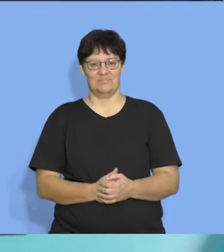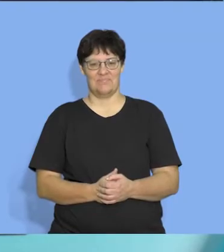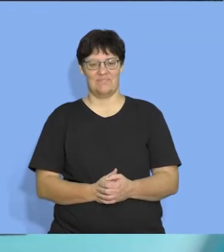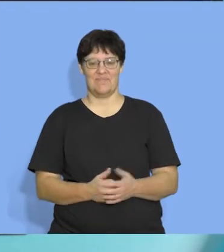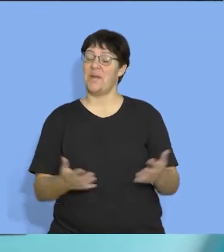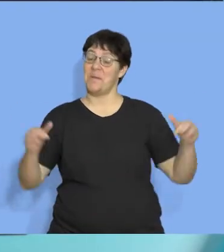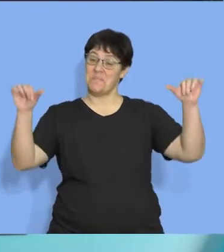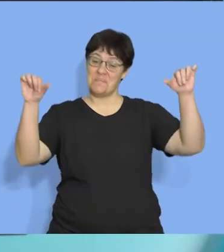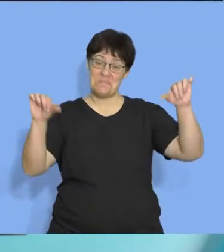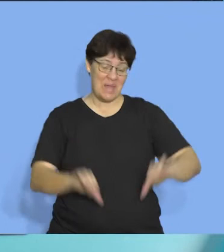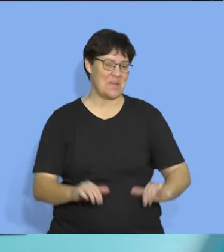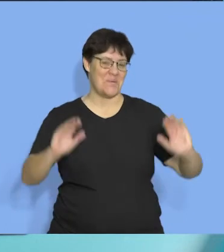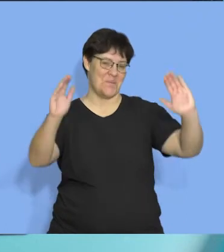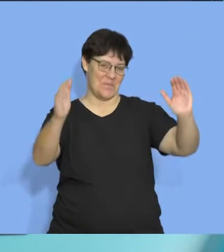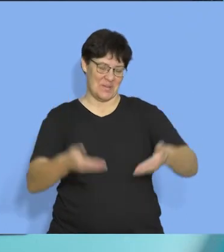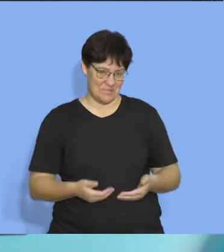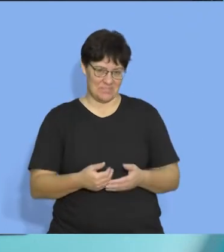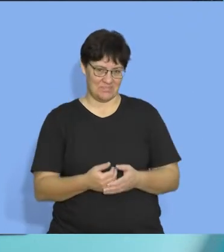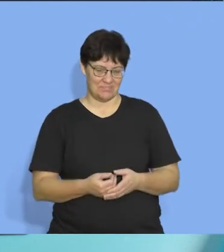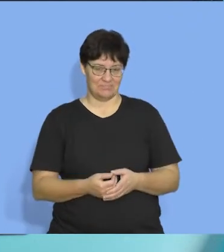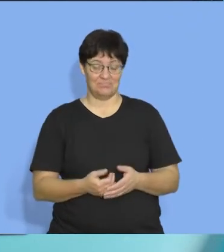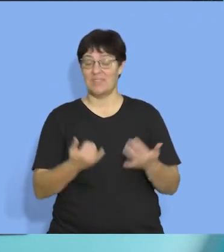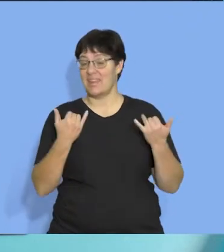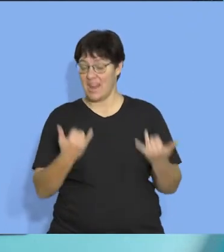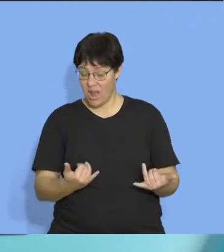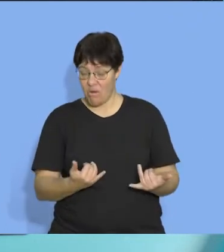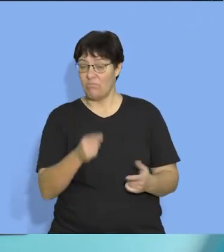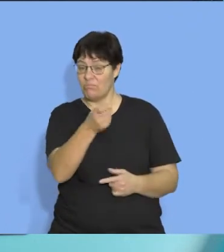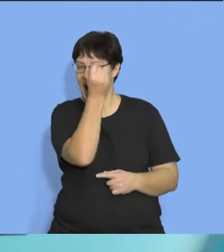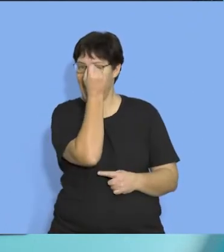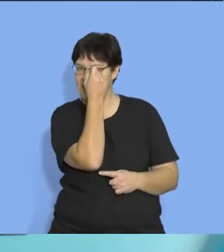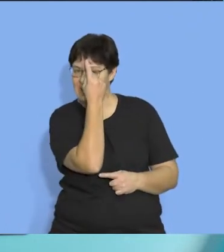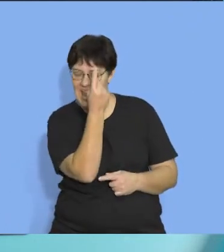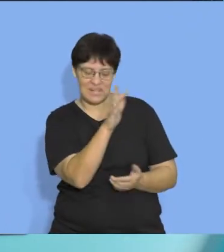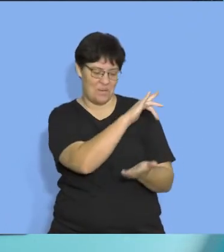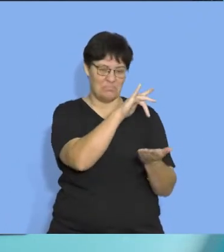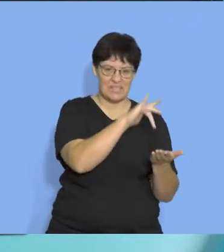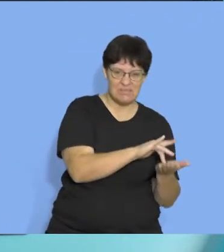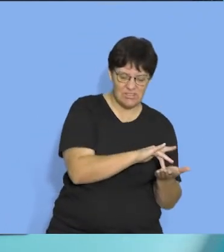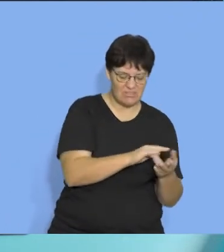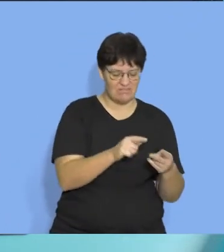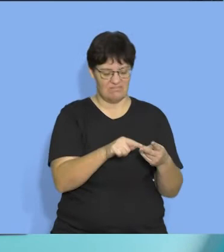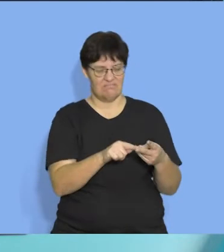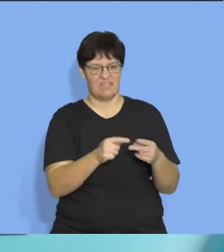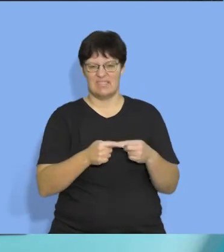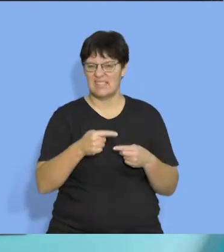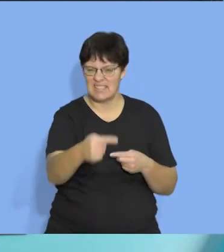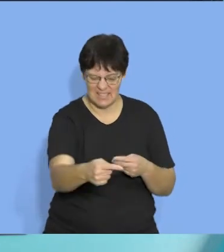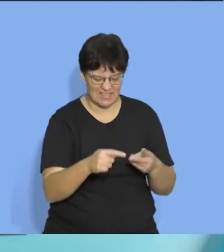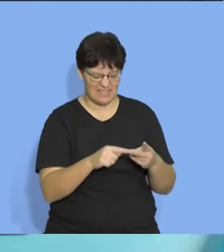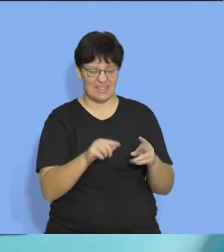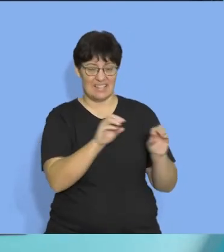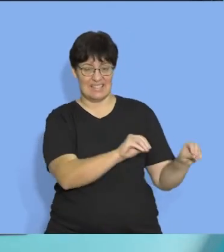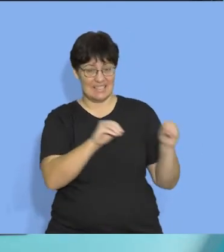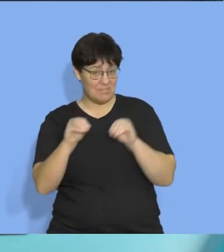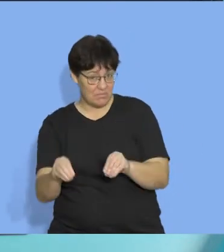Welcome back, everyone. Now, because we understand position and distance and displacement, now we need to do